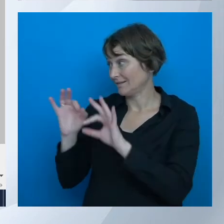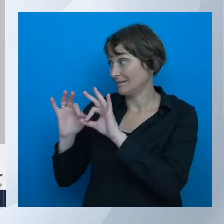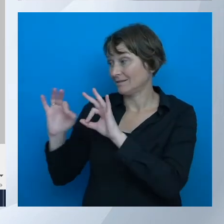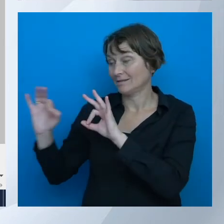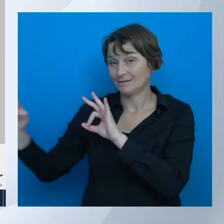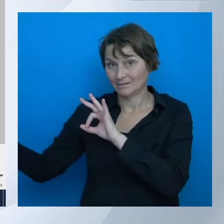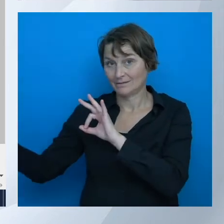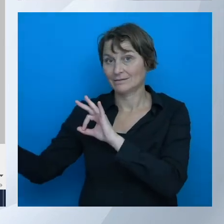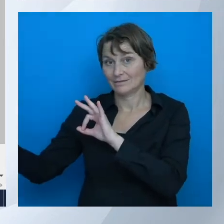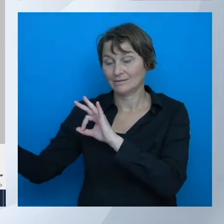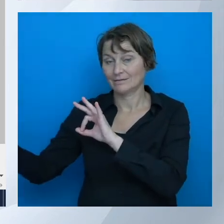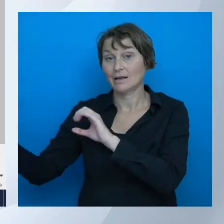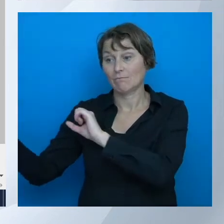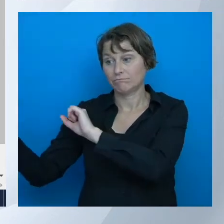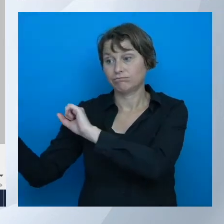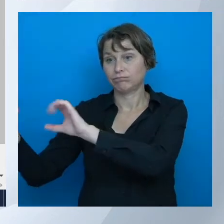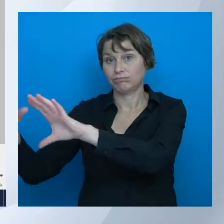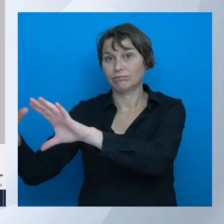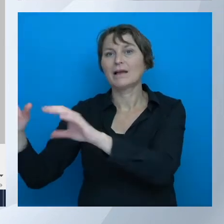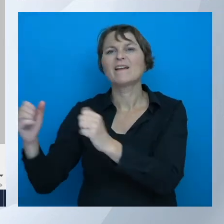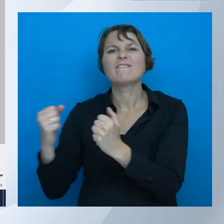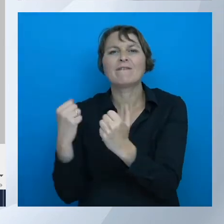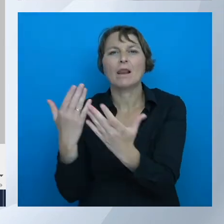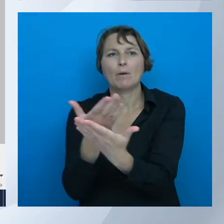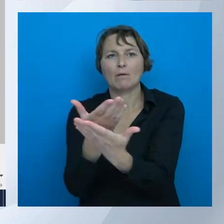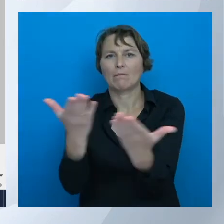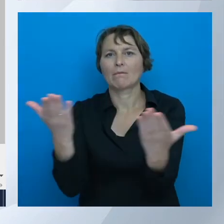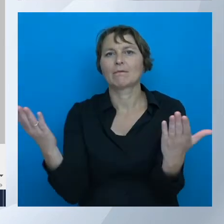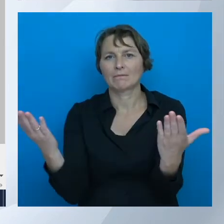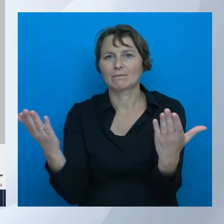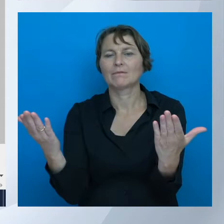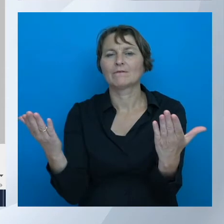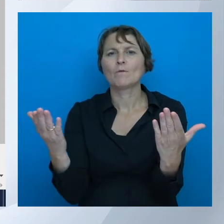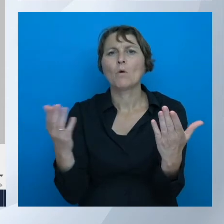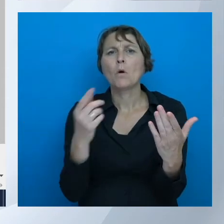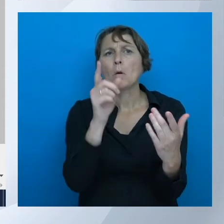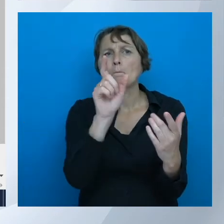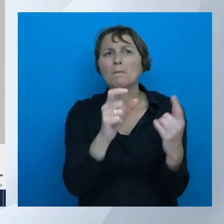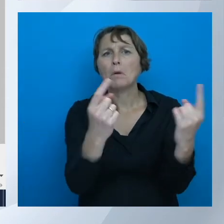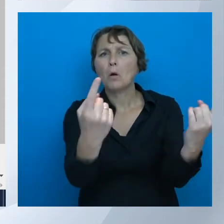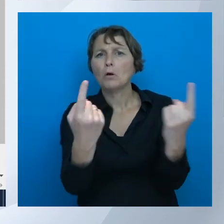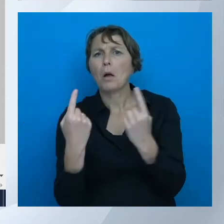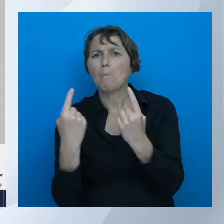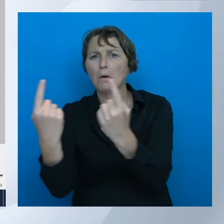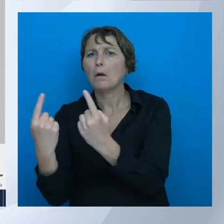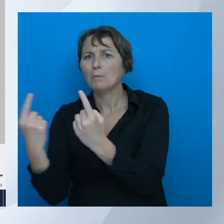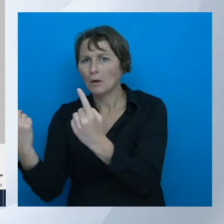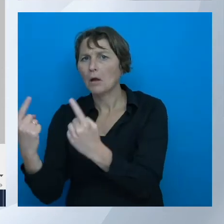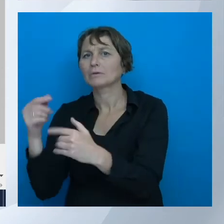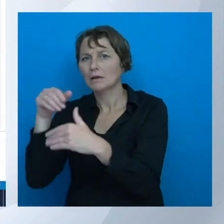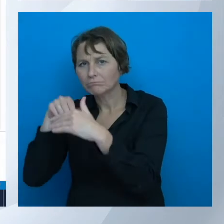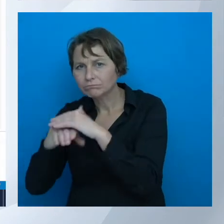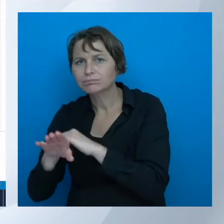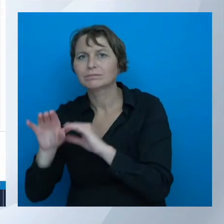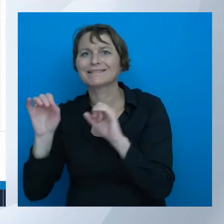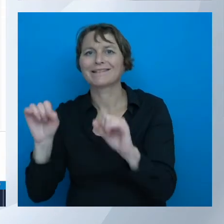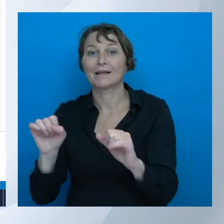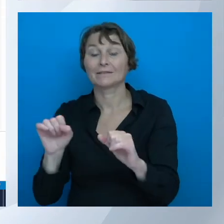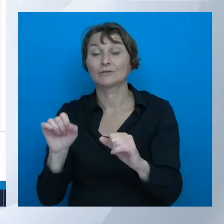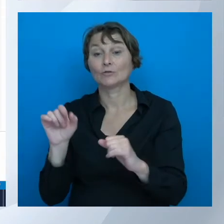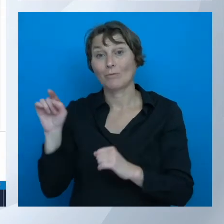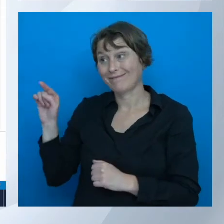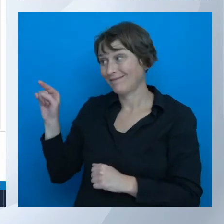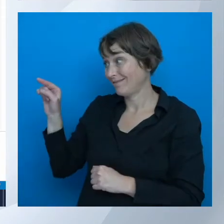make sure that it is available for different users as well. So this endpoint can be used in